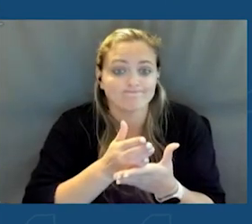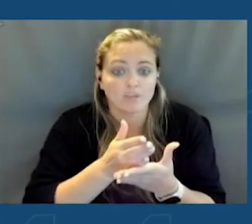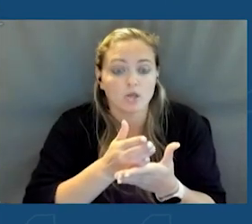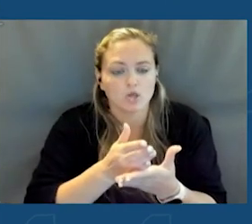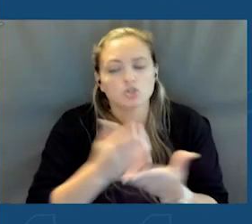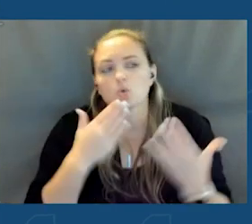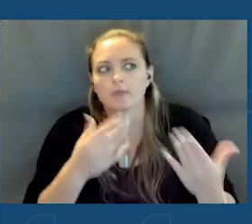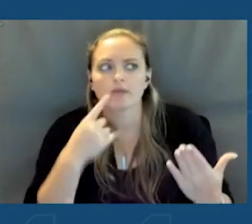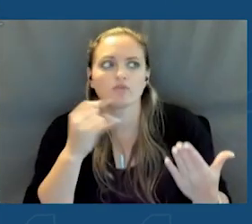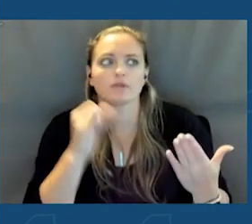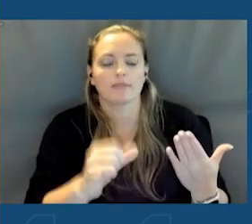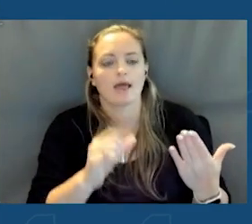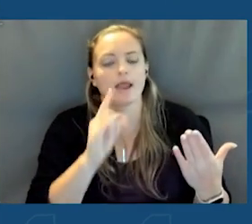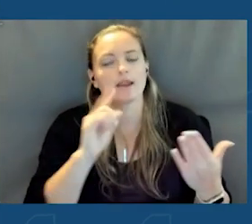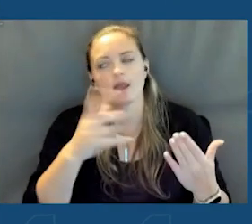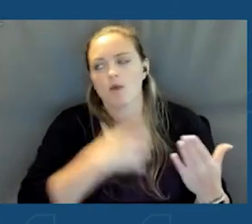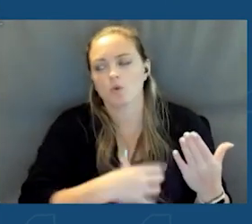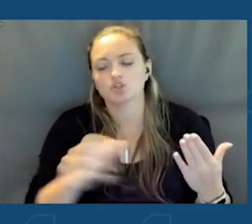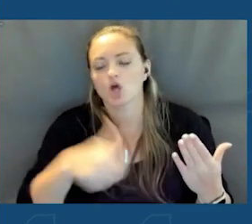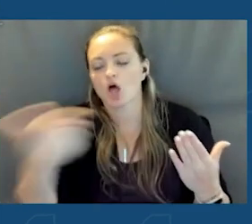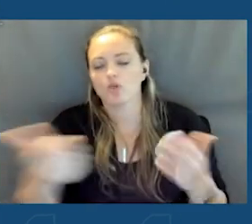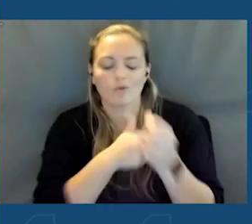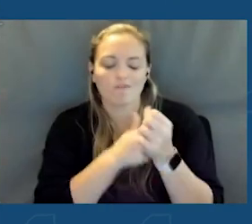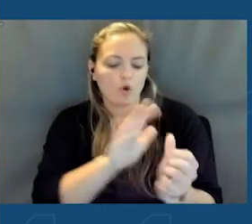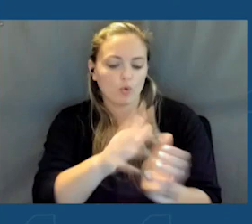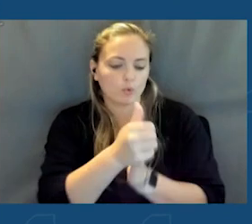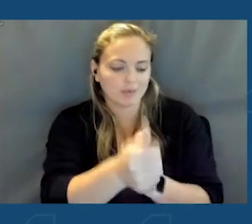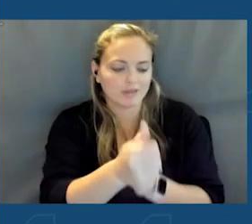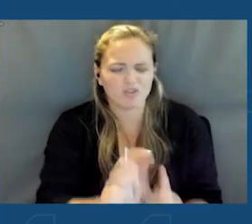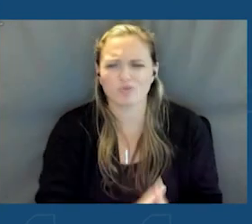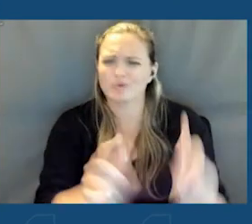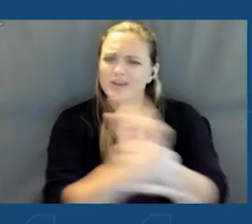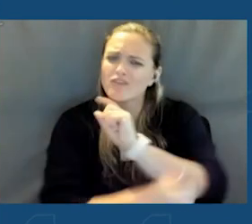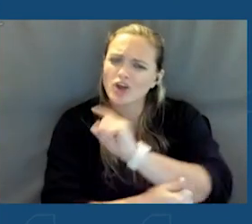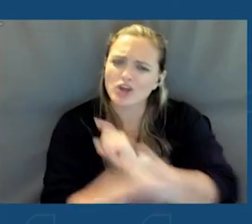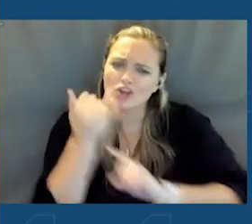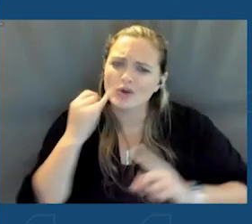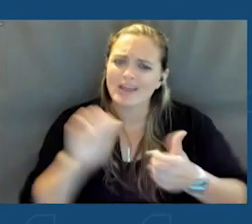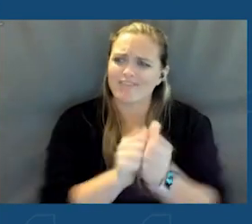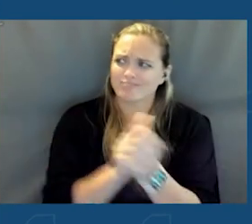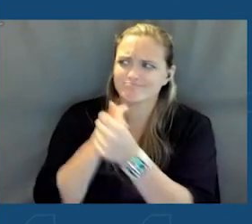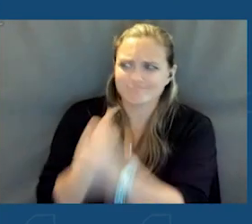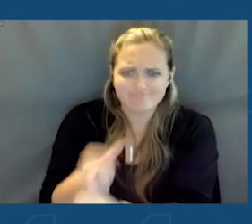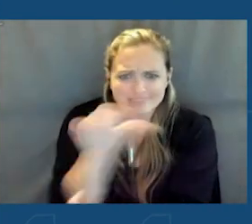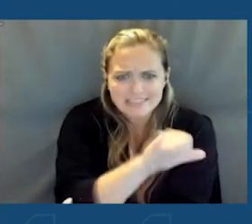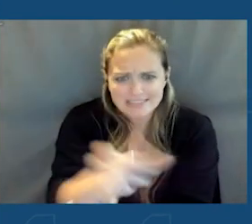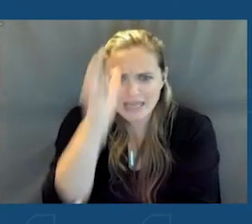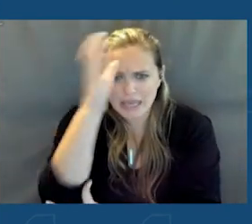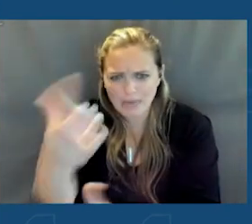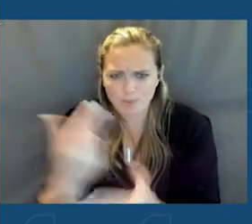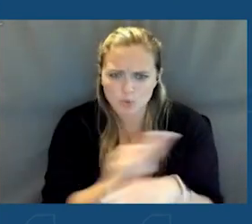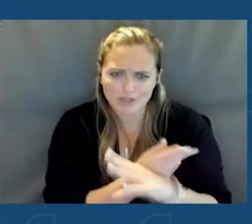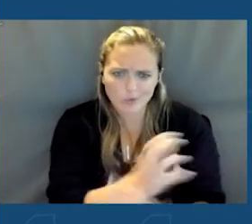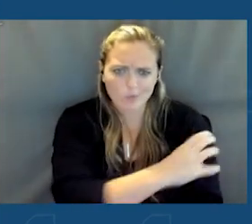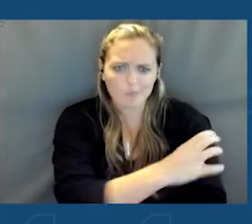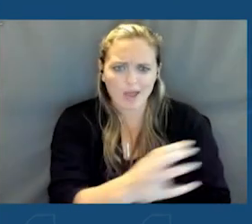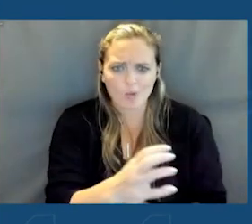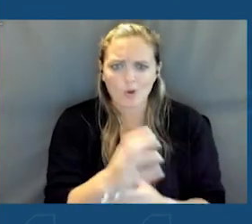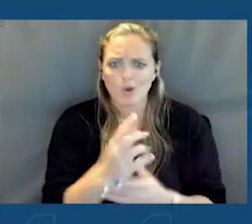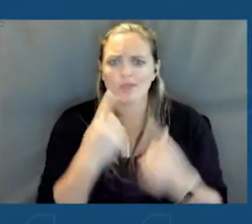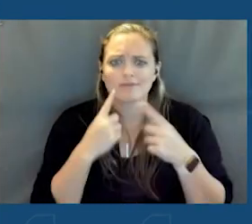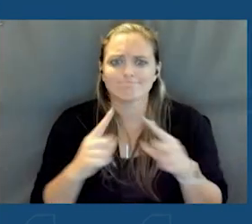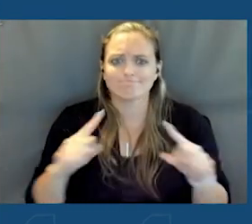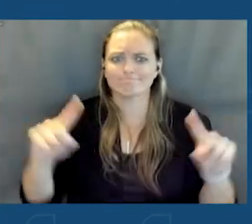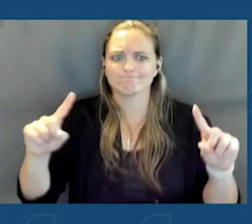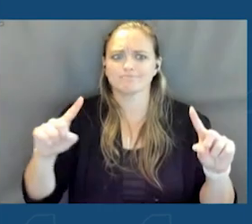wish that others would follow your leadership. What a different country we'd live in if others used that power they have, the celebrity they have because of